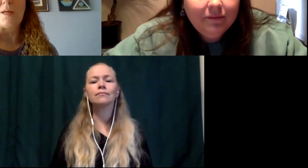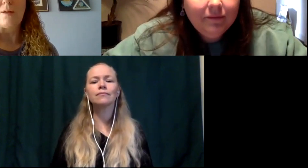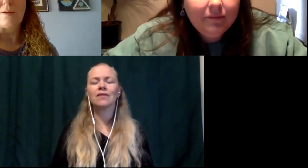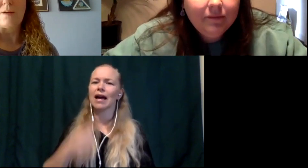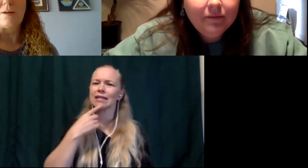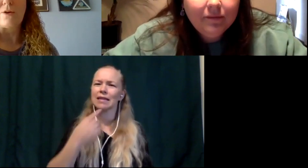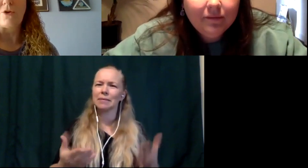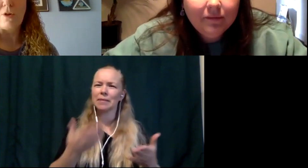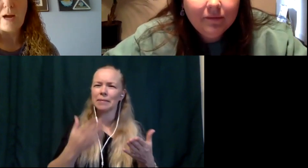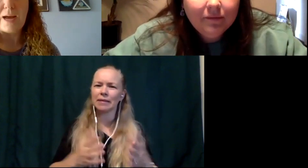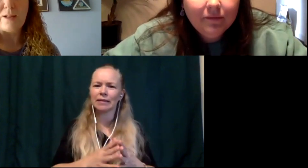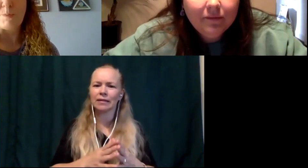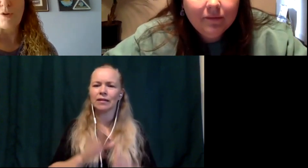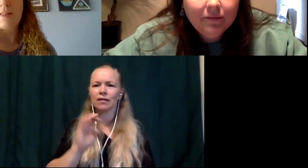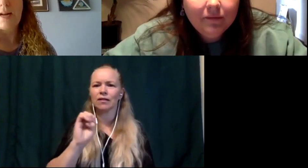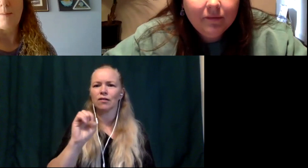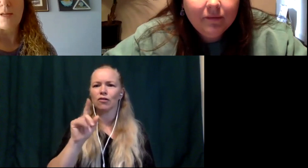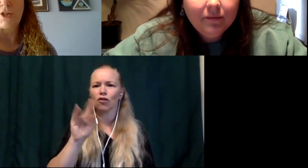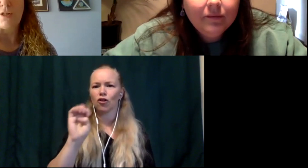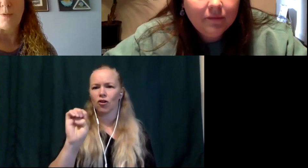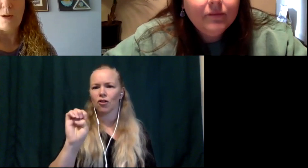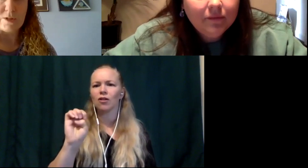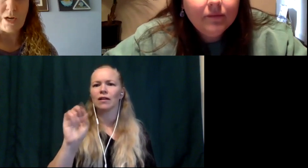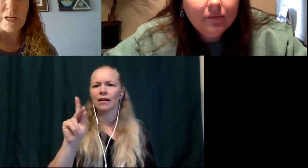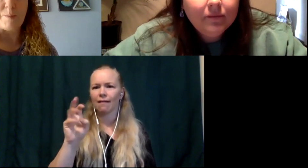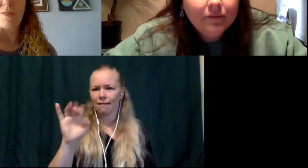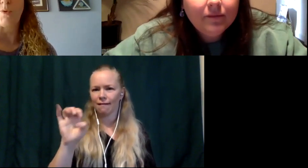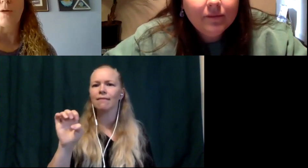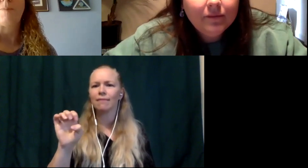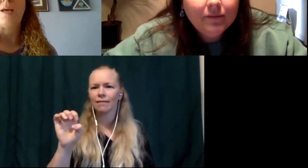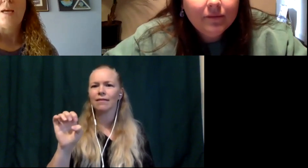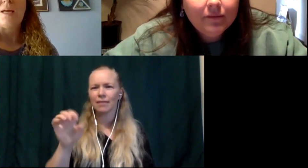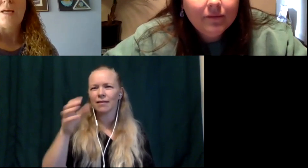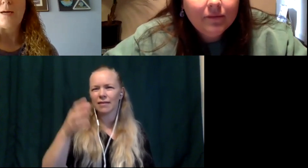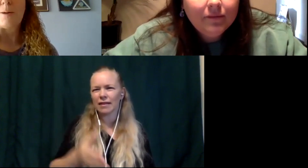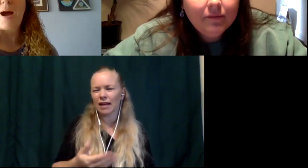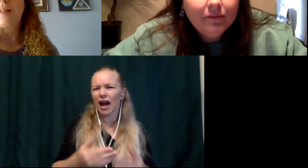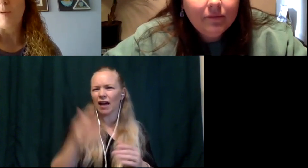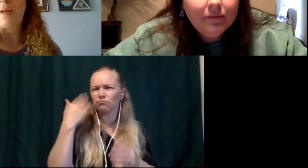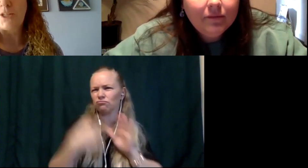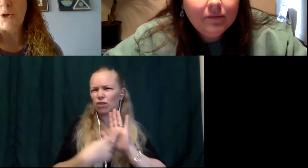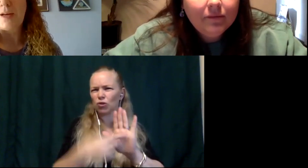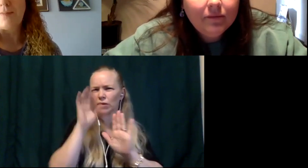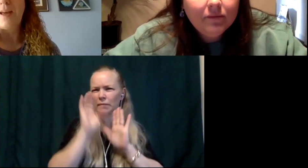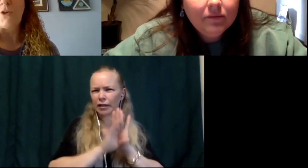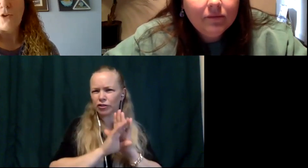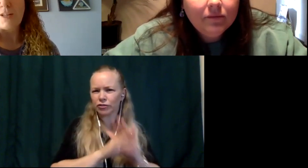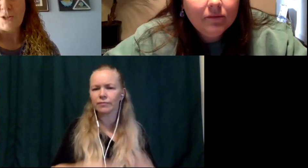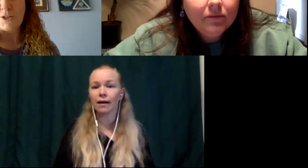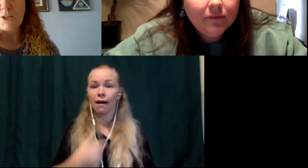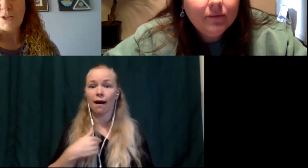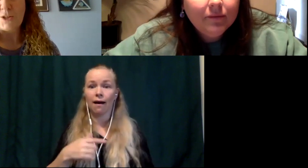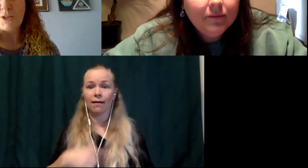probably Earl Kyle, the person that I mentioned when I was talking about the book. I live in Minnesota, and